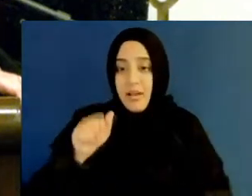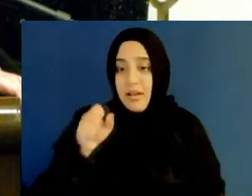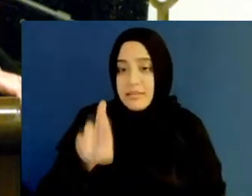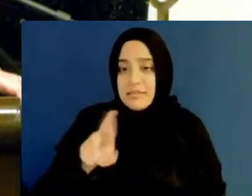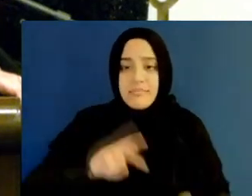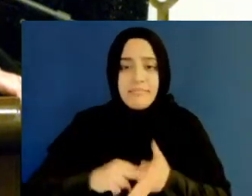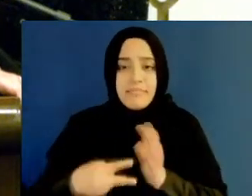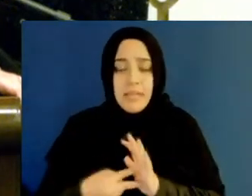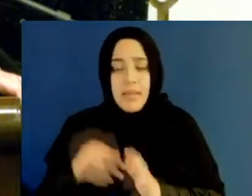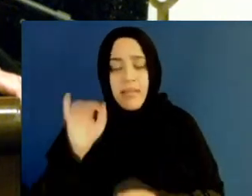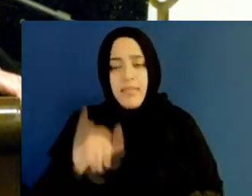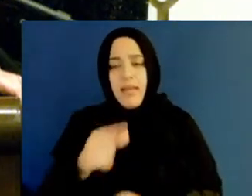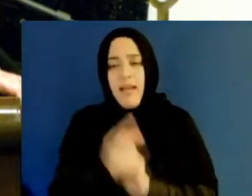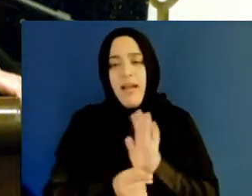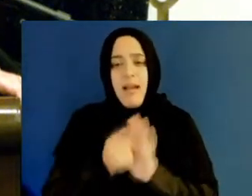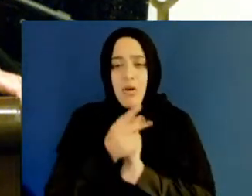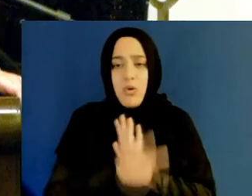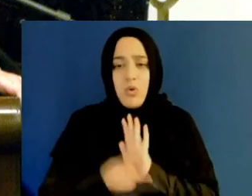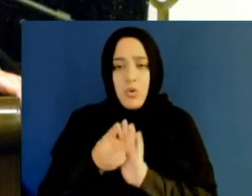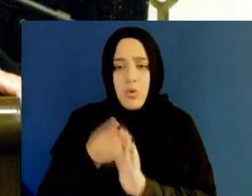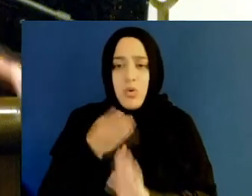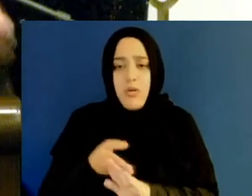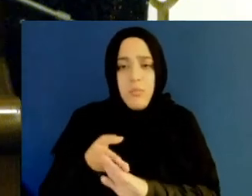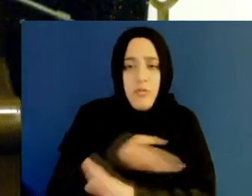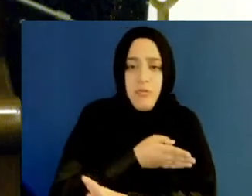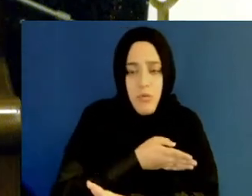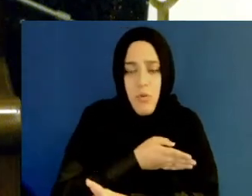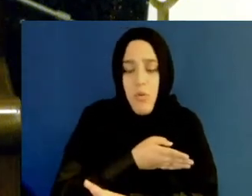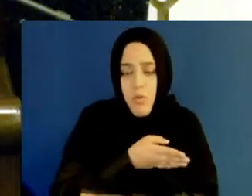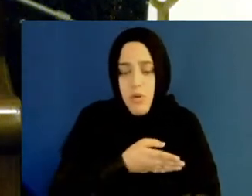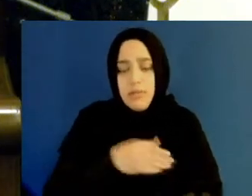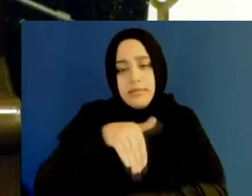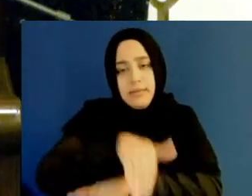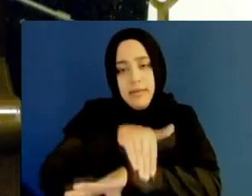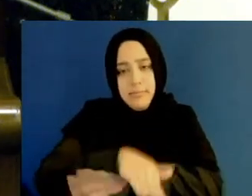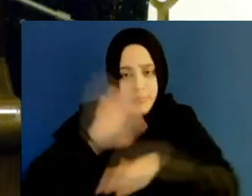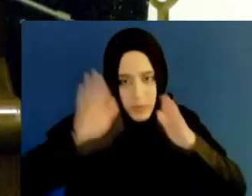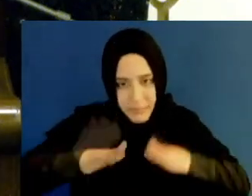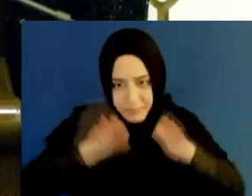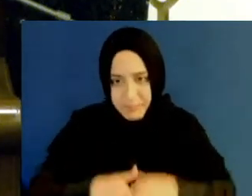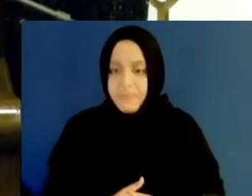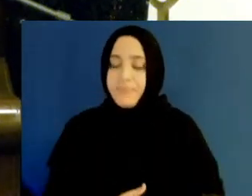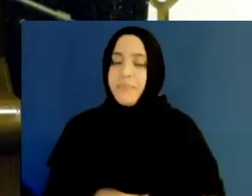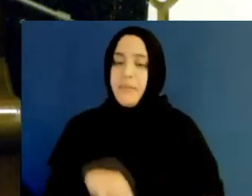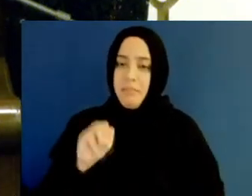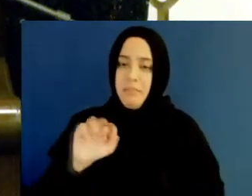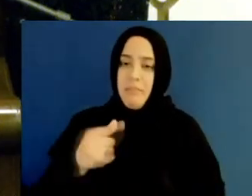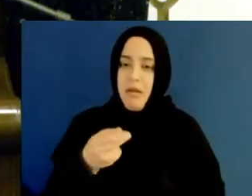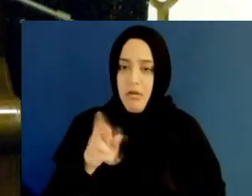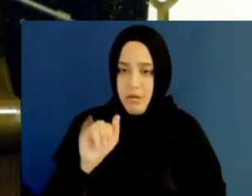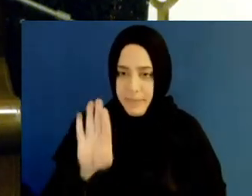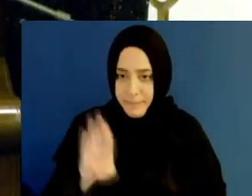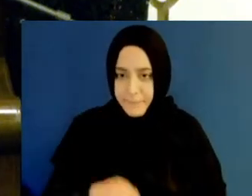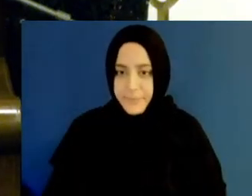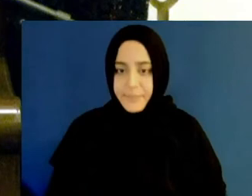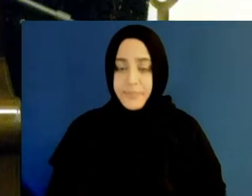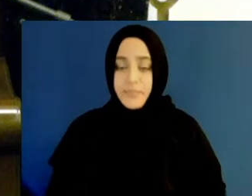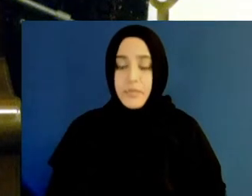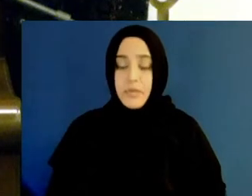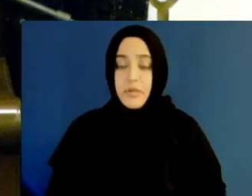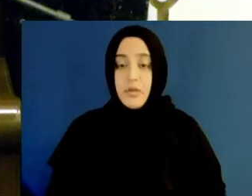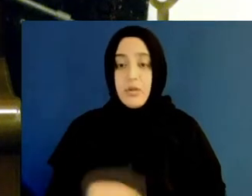or two before Salatul Maghrib. Fasawwiru, ahibai, yom Ashura, you